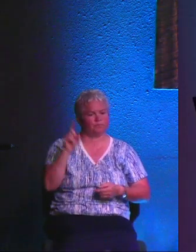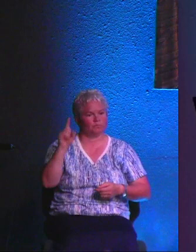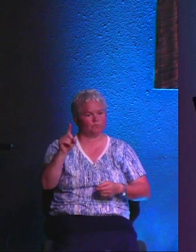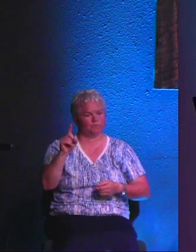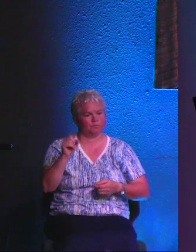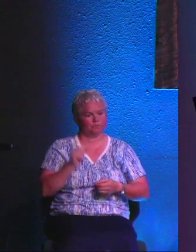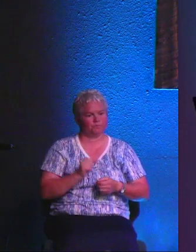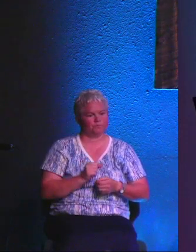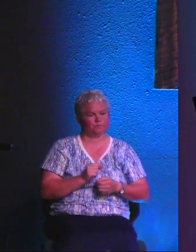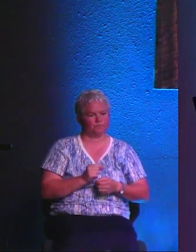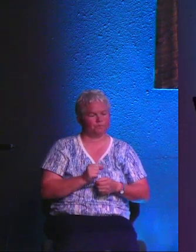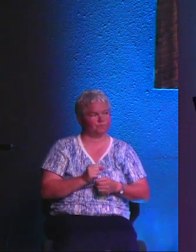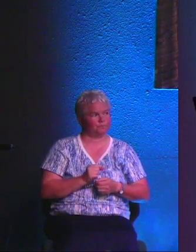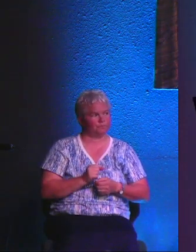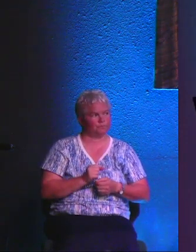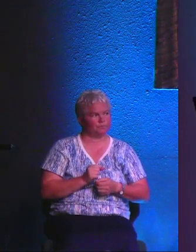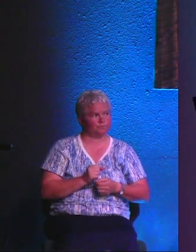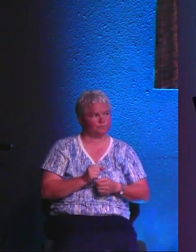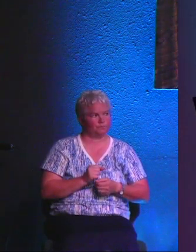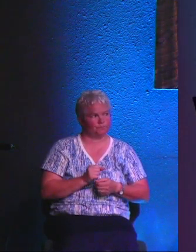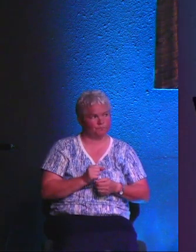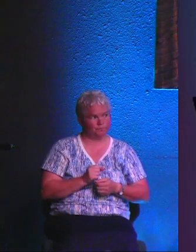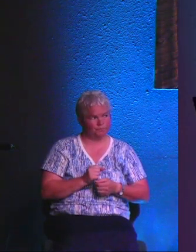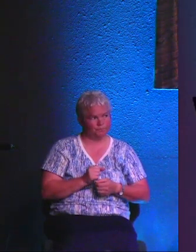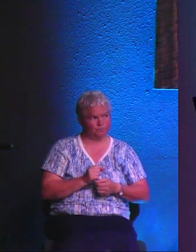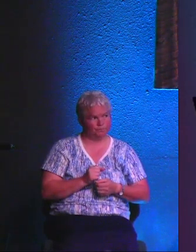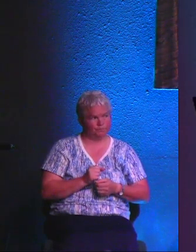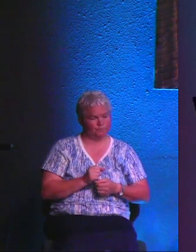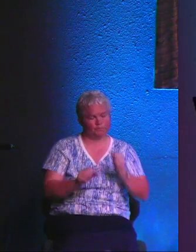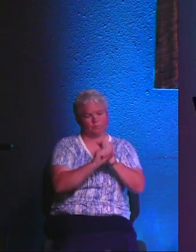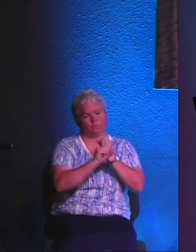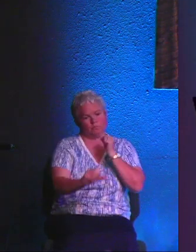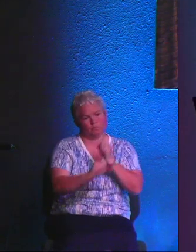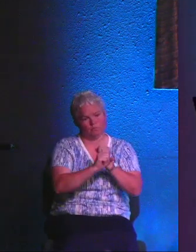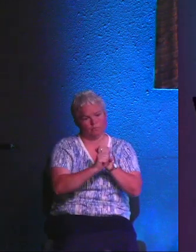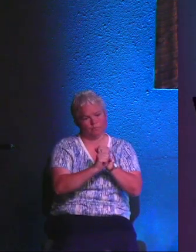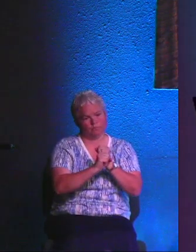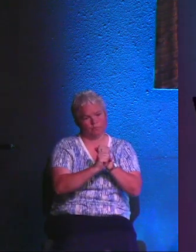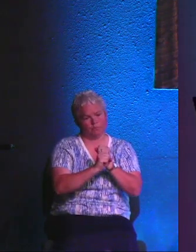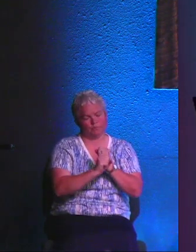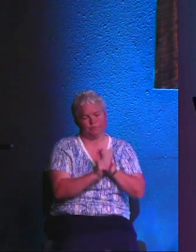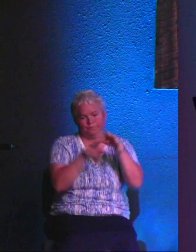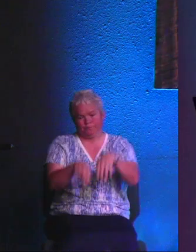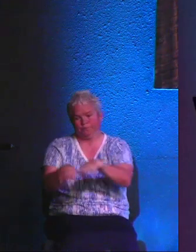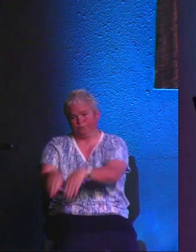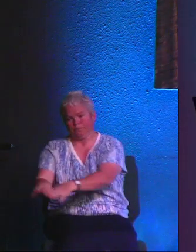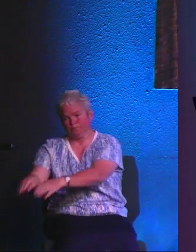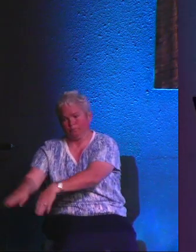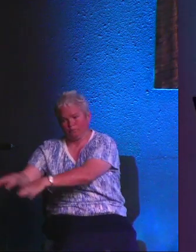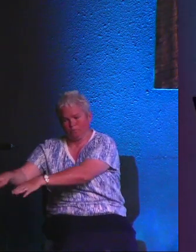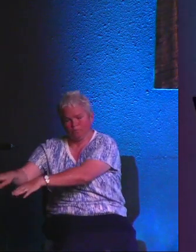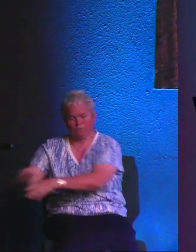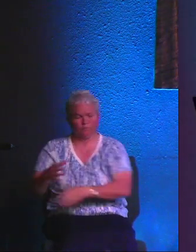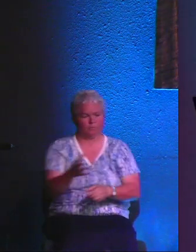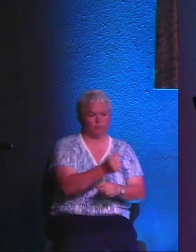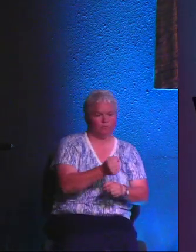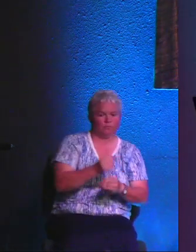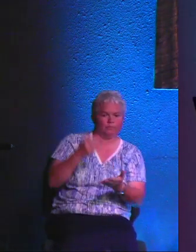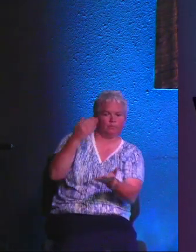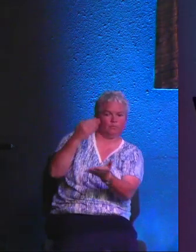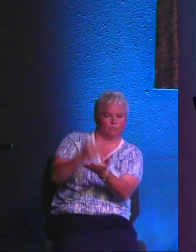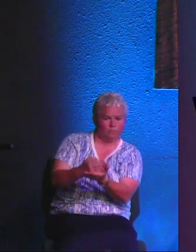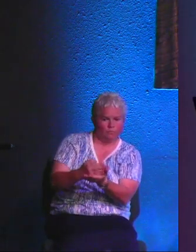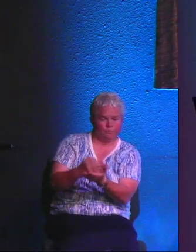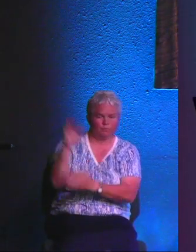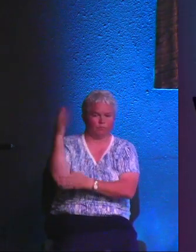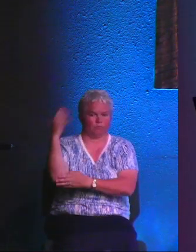one. Airbags didn't deploy again, and my truck almost went down a steep embankment, but it tipped over and was